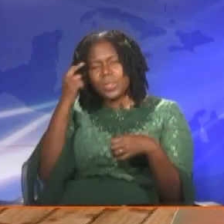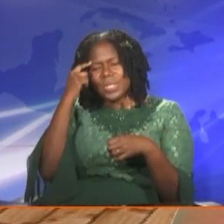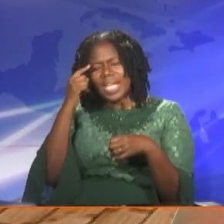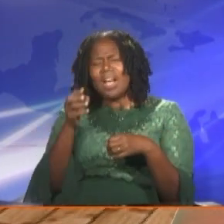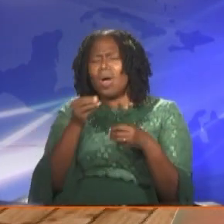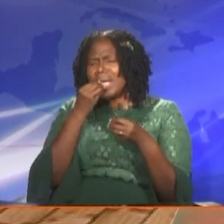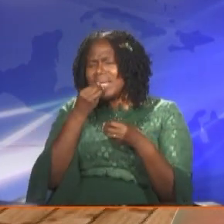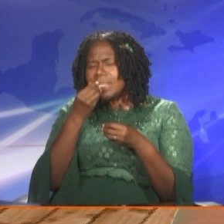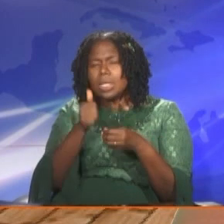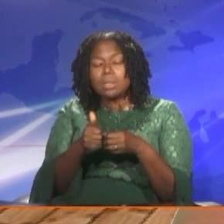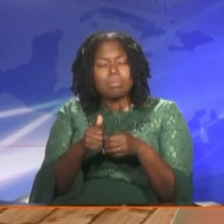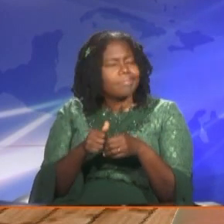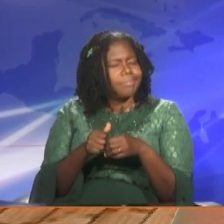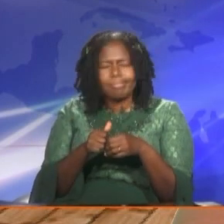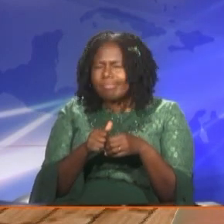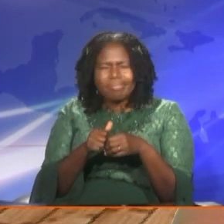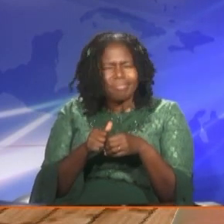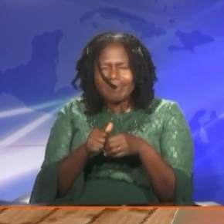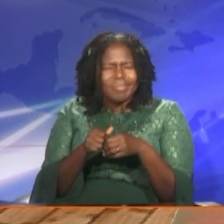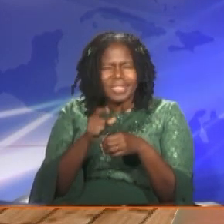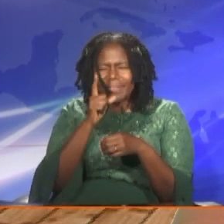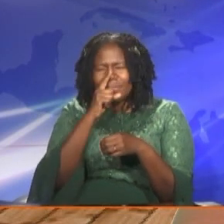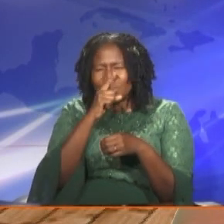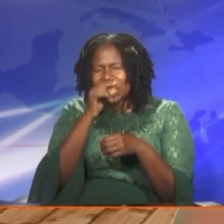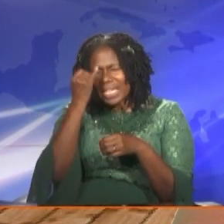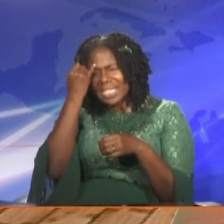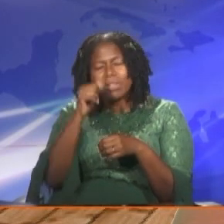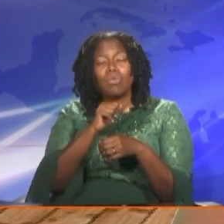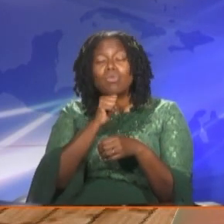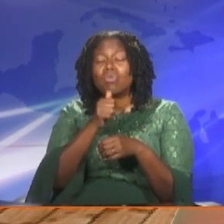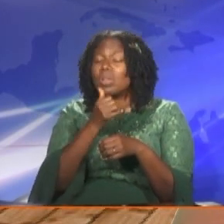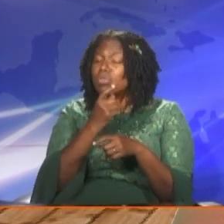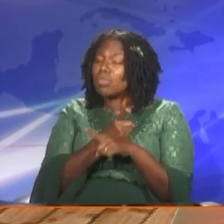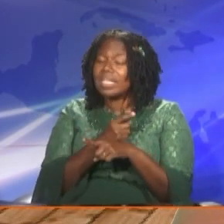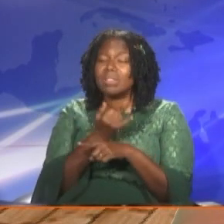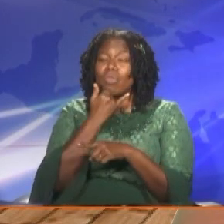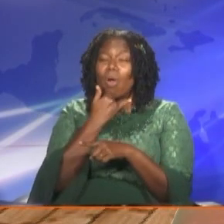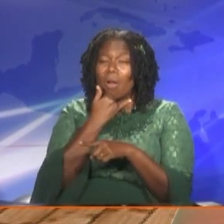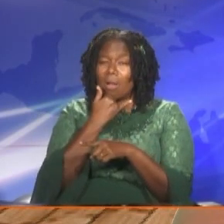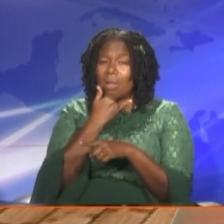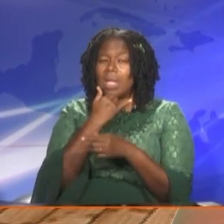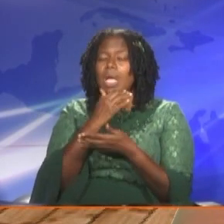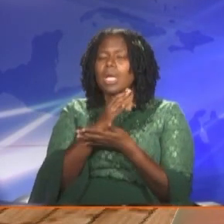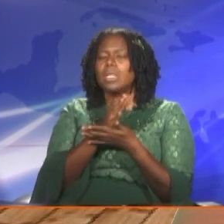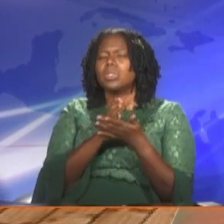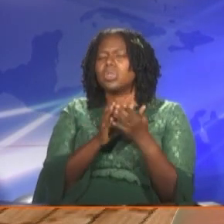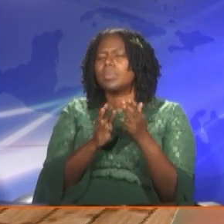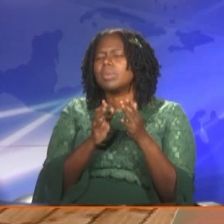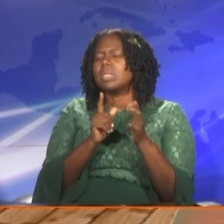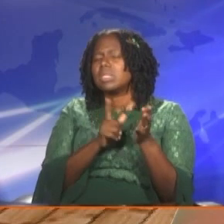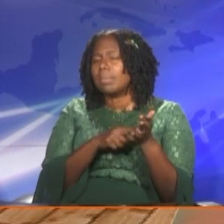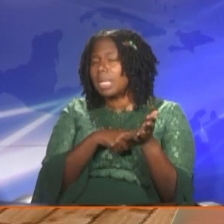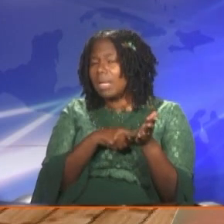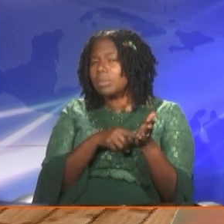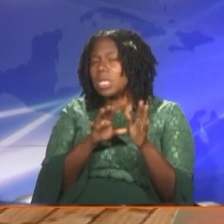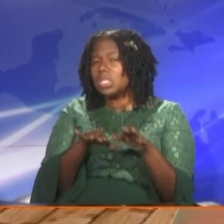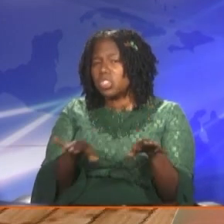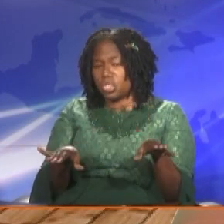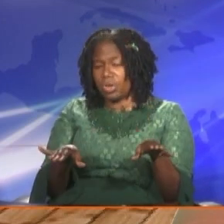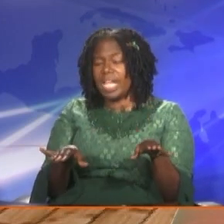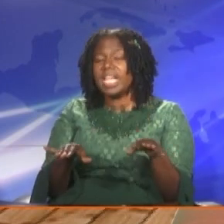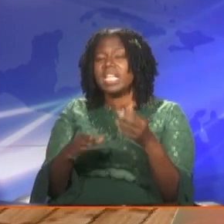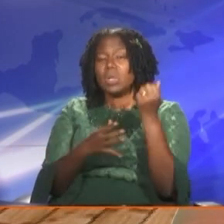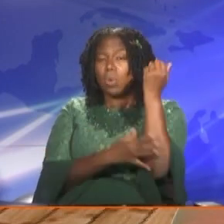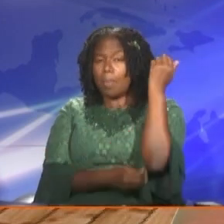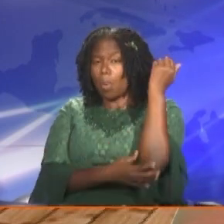And behavioral problems also is an indication. Children who undergo in poverty, they can be silent, they cry